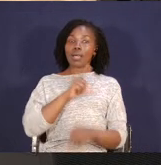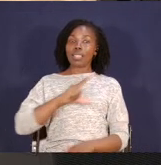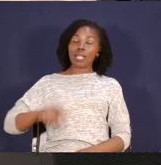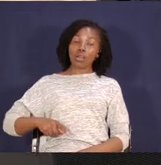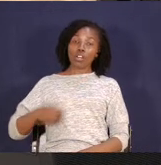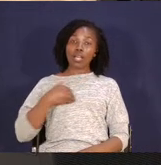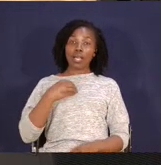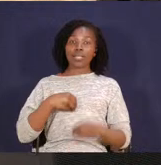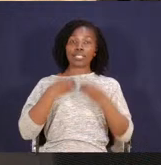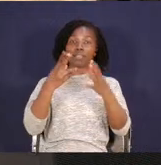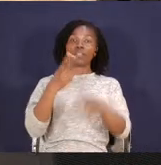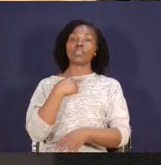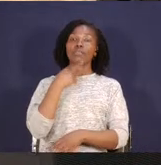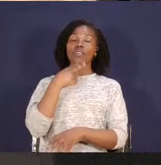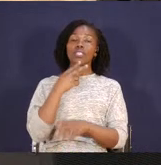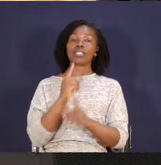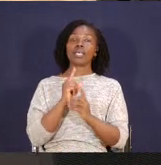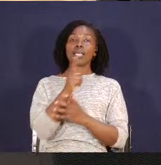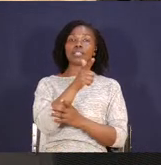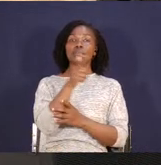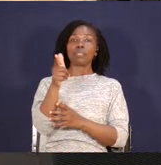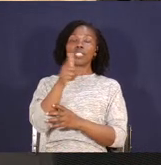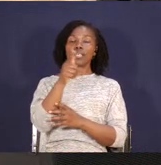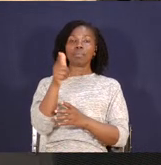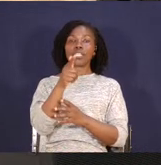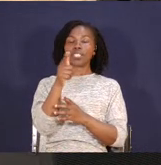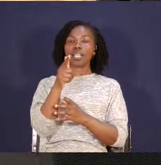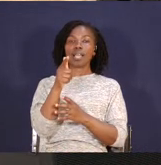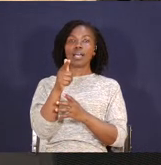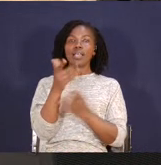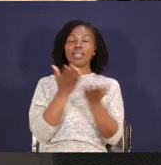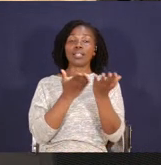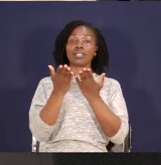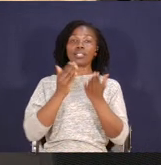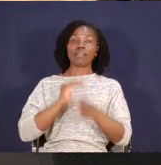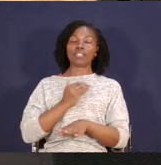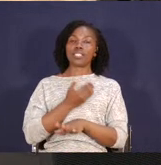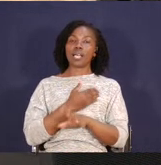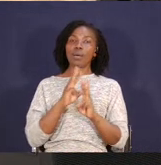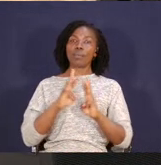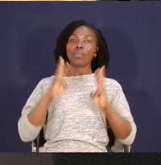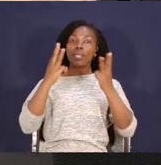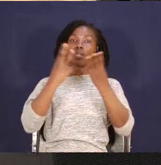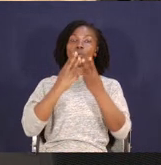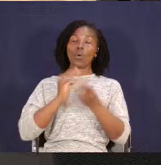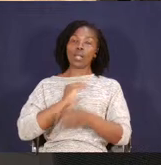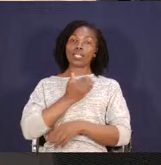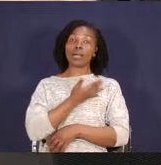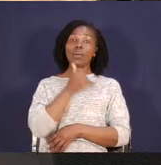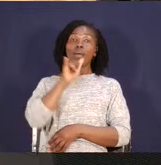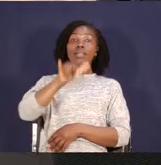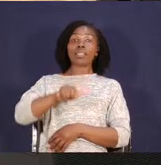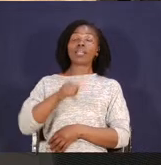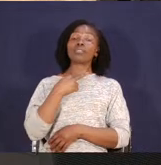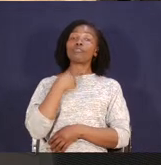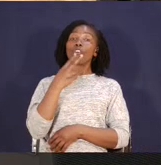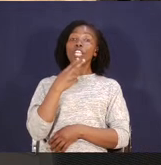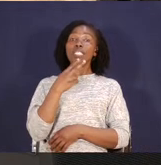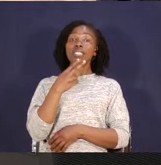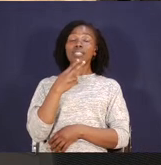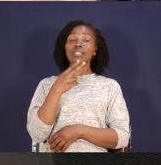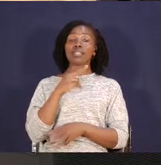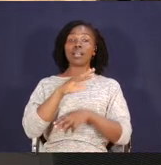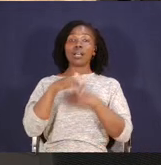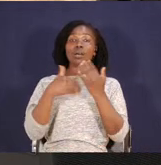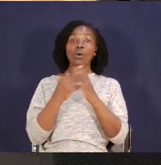And you go into the media and you put voice broadcasting our services around the world. Can you imagine? That voice is being heard